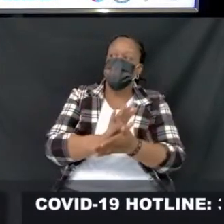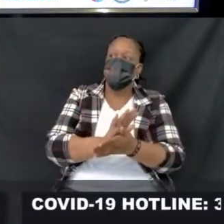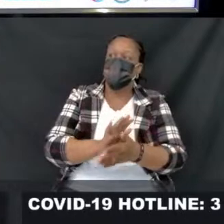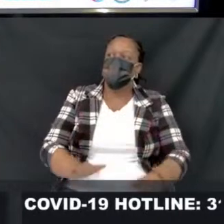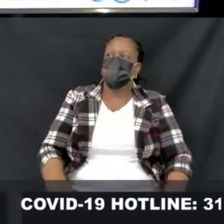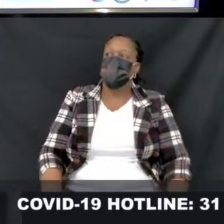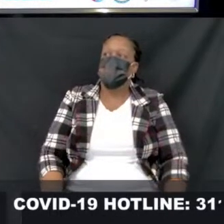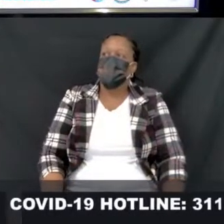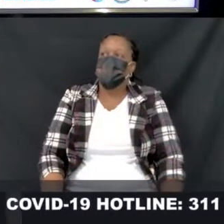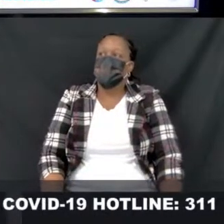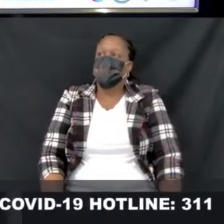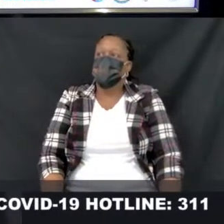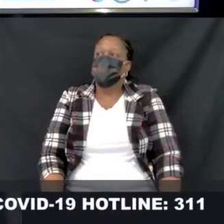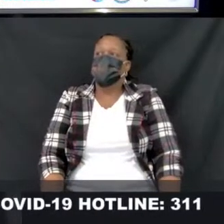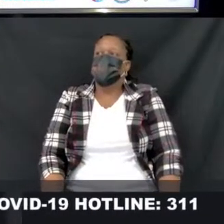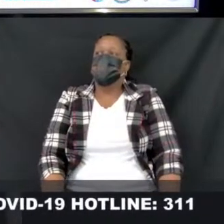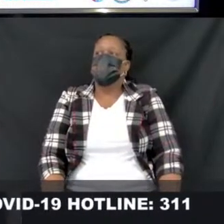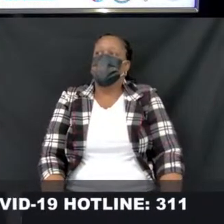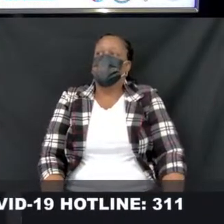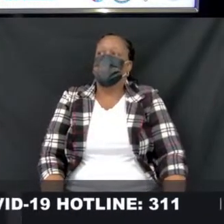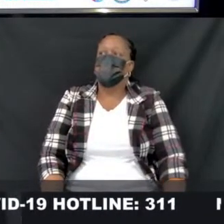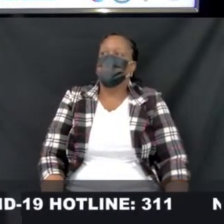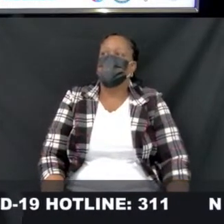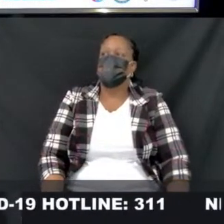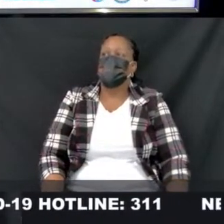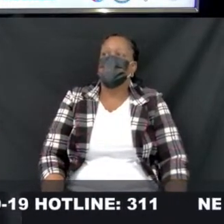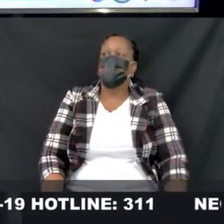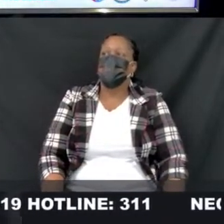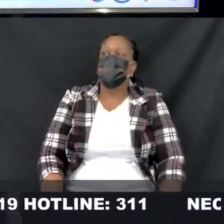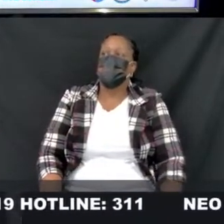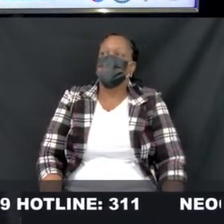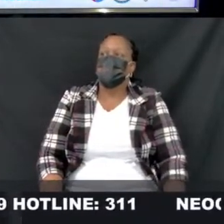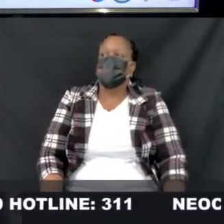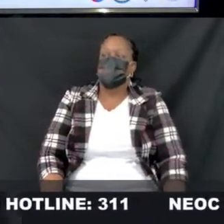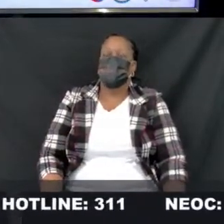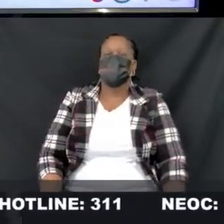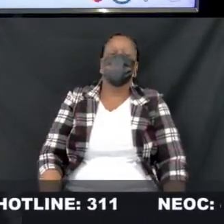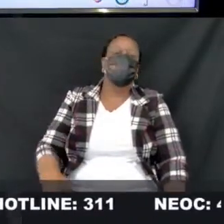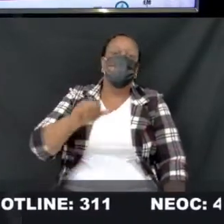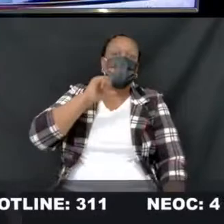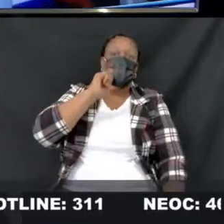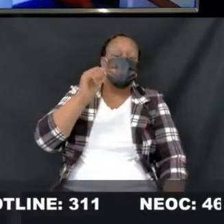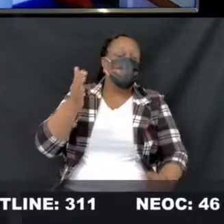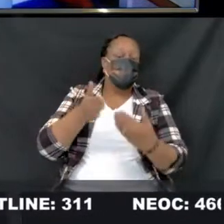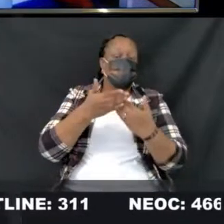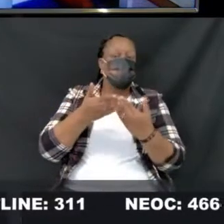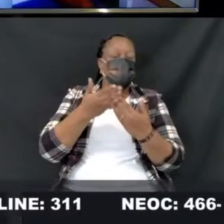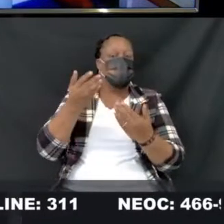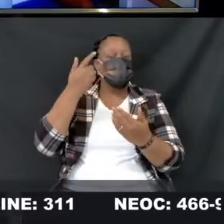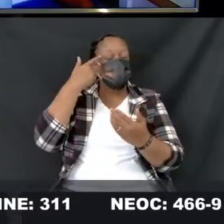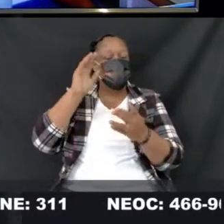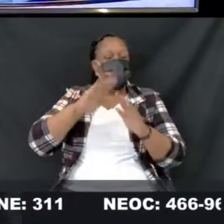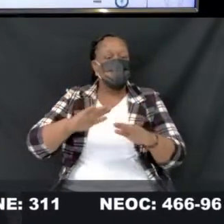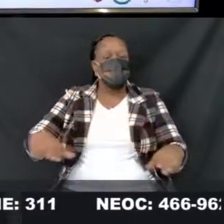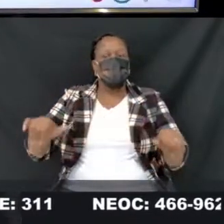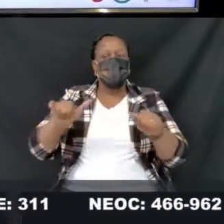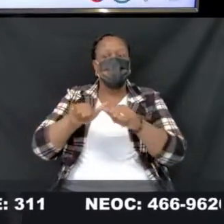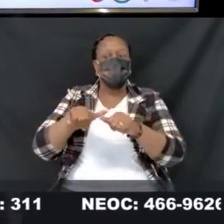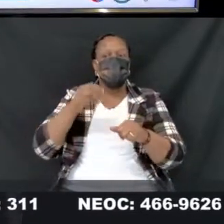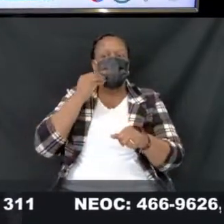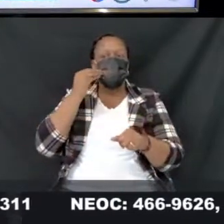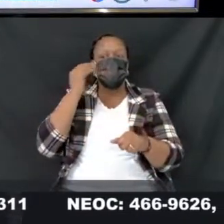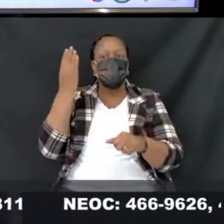easy, to see some of the challenges, especially psychosocial impact it's having on children. So I'm happy that